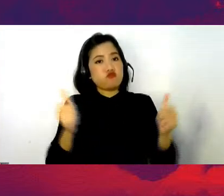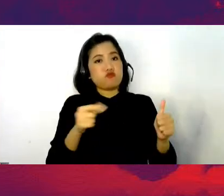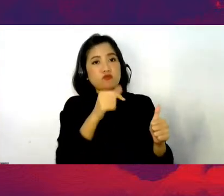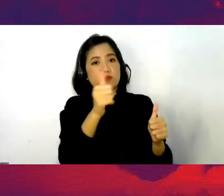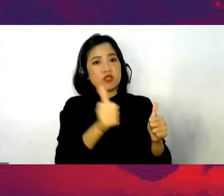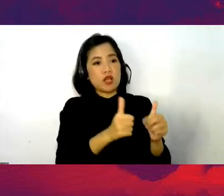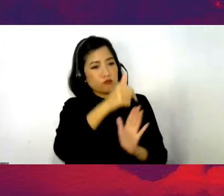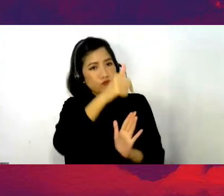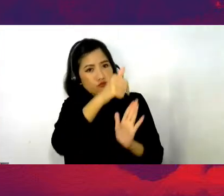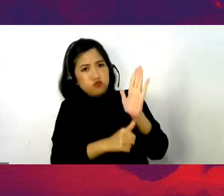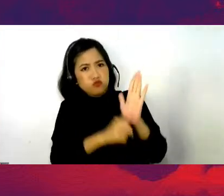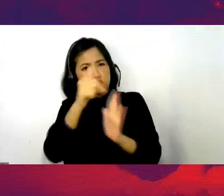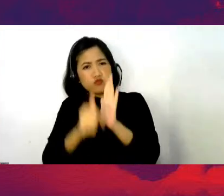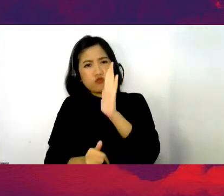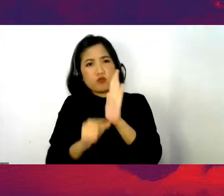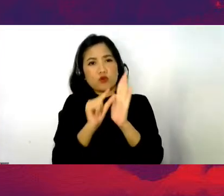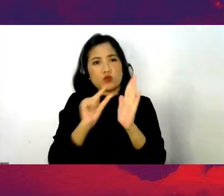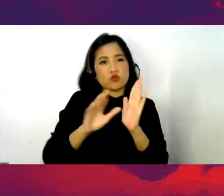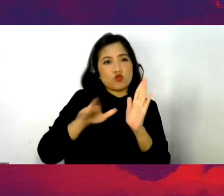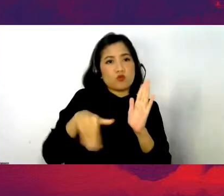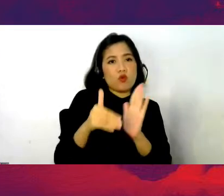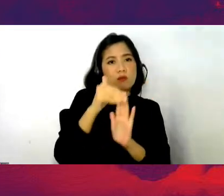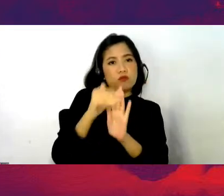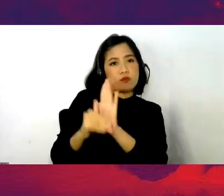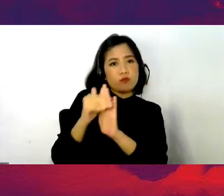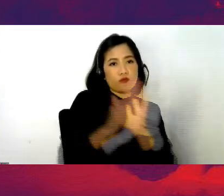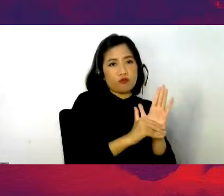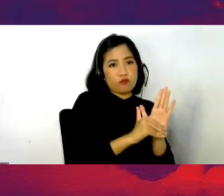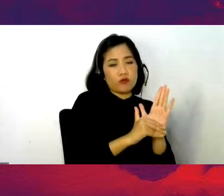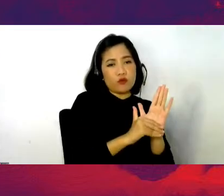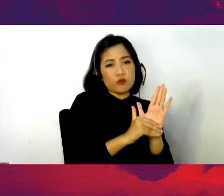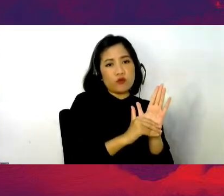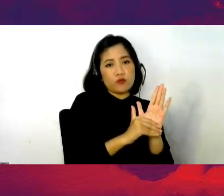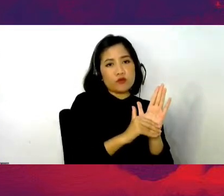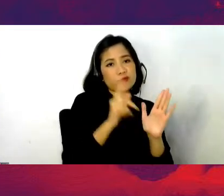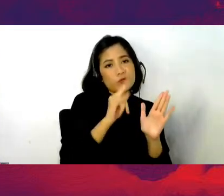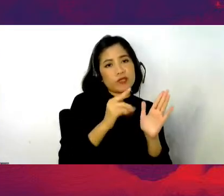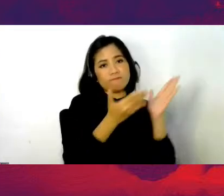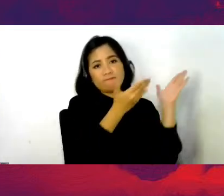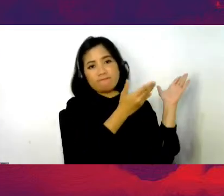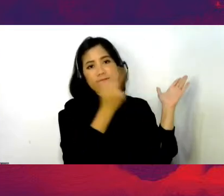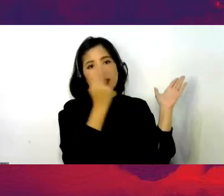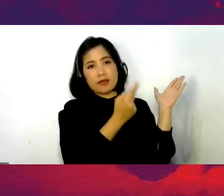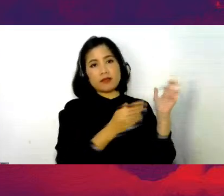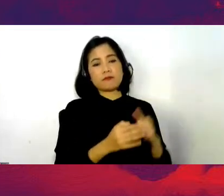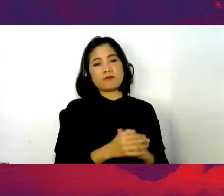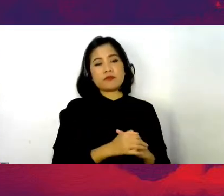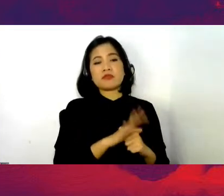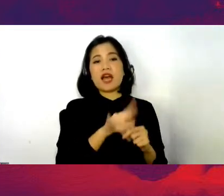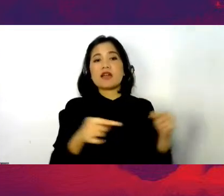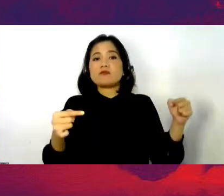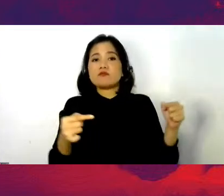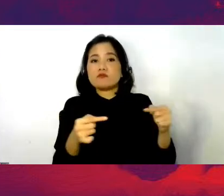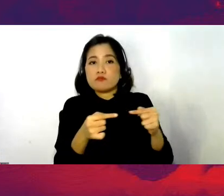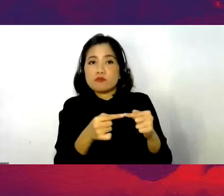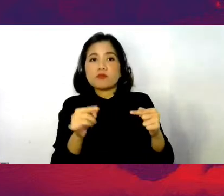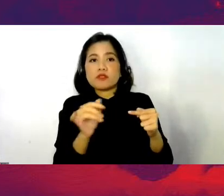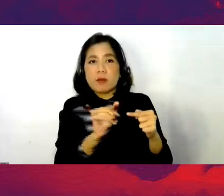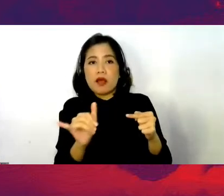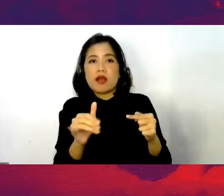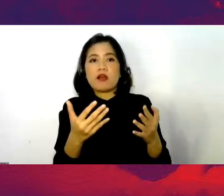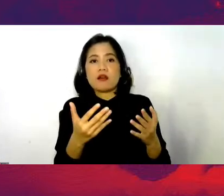deprivation share among the poor. 2 out of 4 this person is deprived. 4 out of 4 this second poor person is deprived. Their average is 3 out of